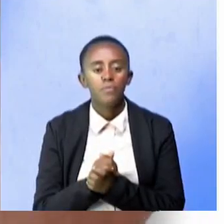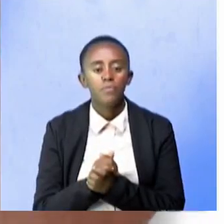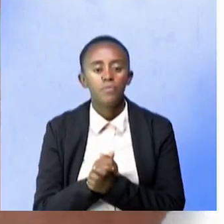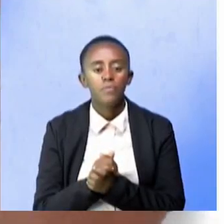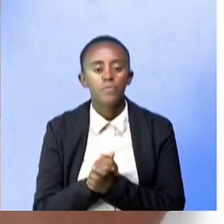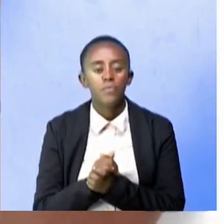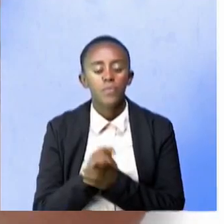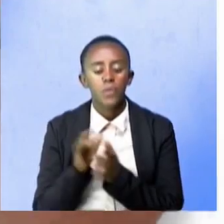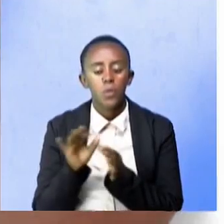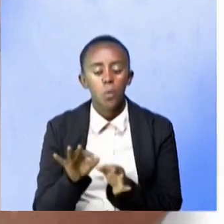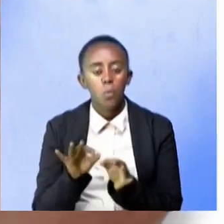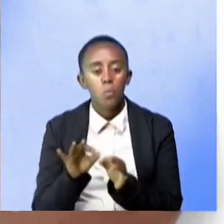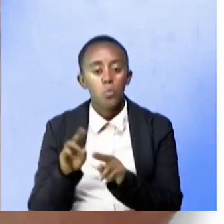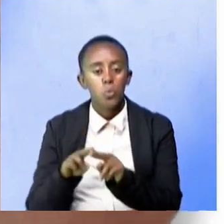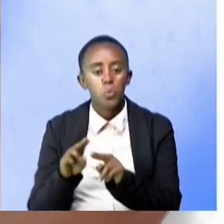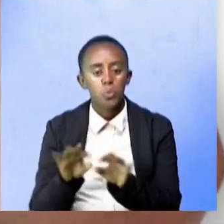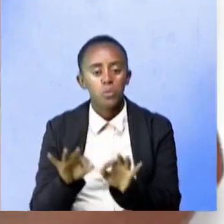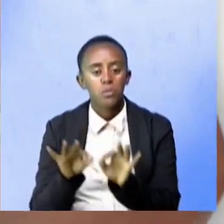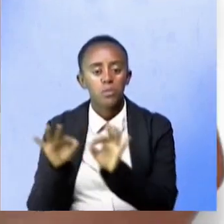put